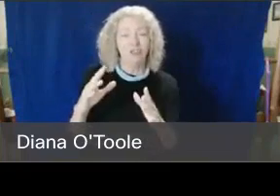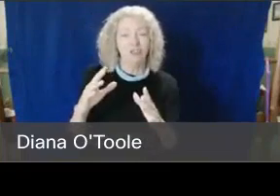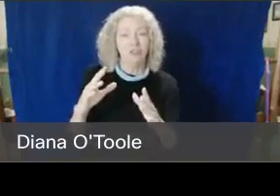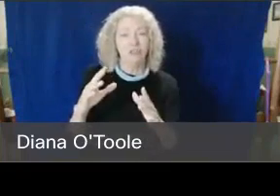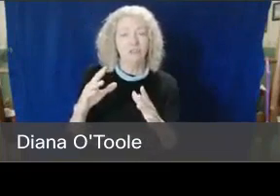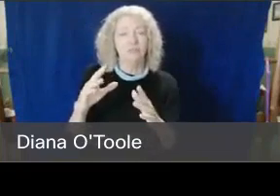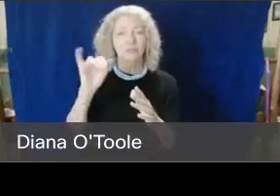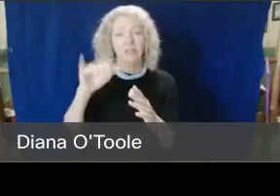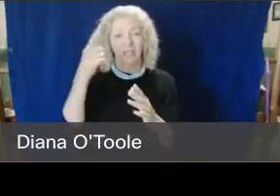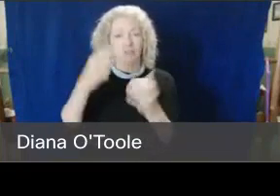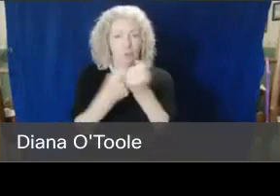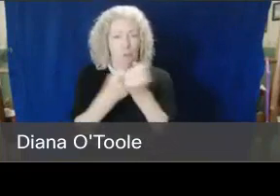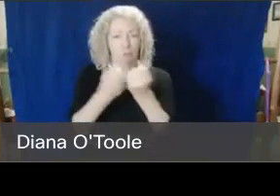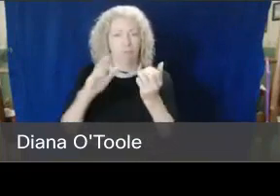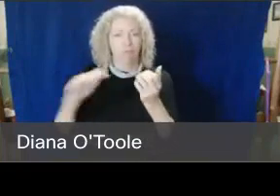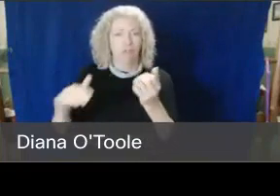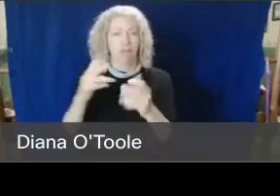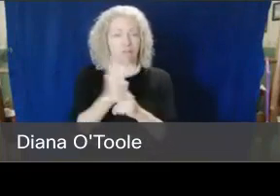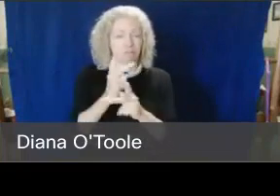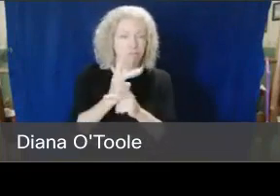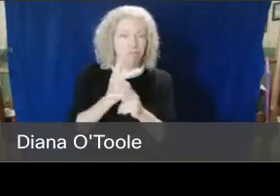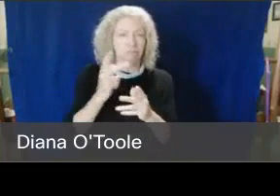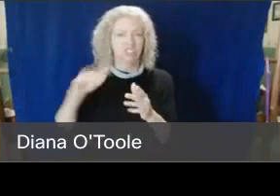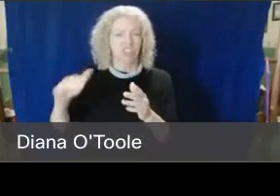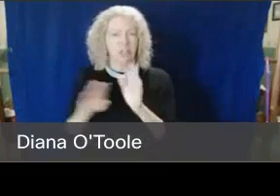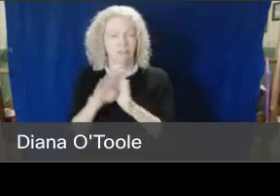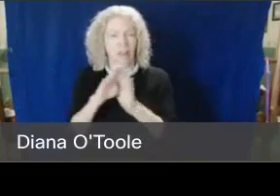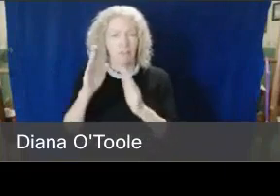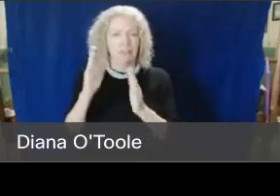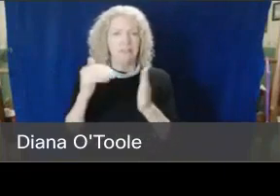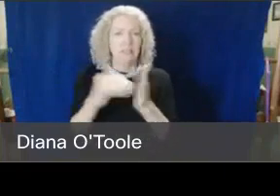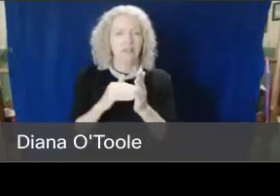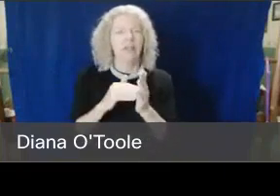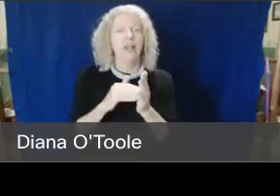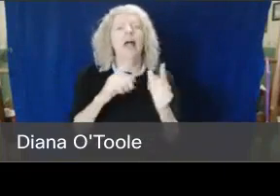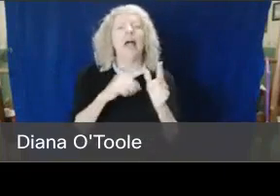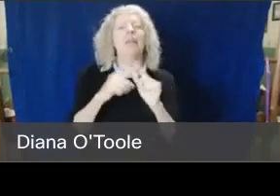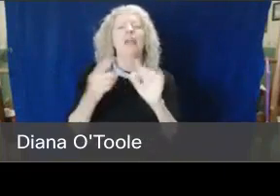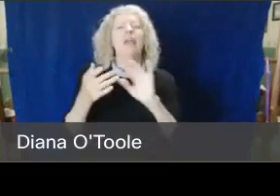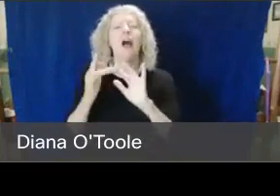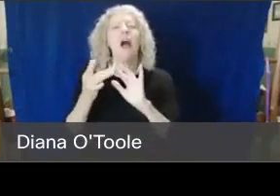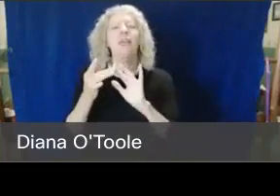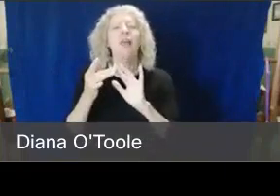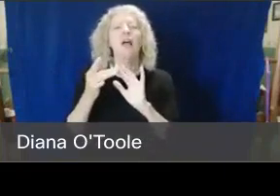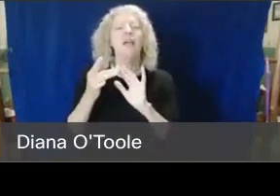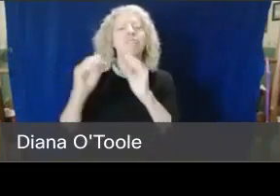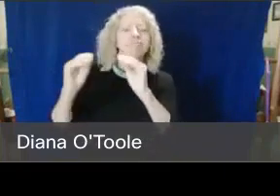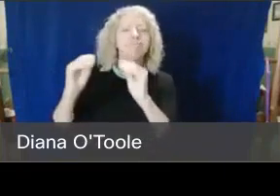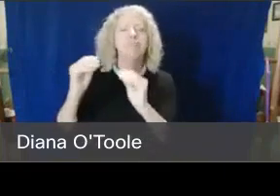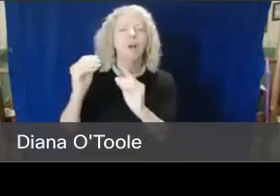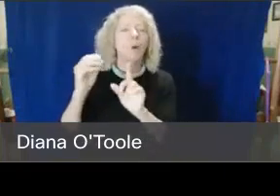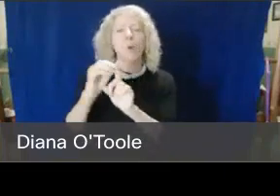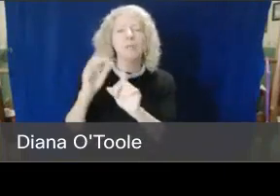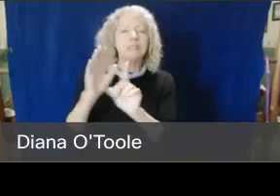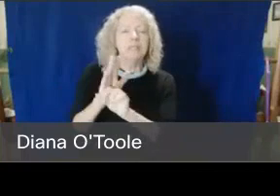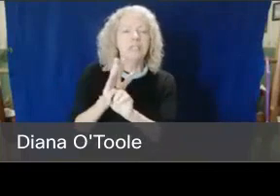in the child development centers, and online orientation are just some of the things that we've spent CARES Act funding on to